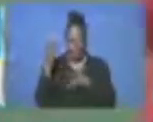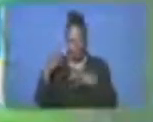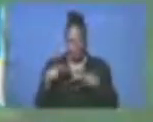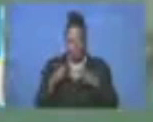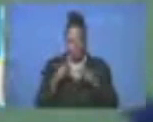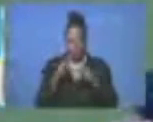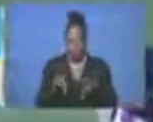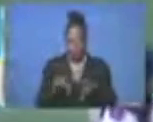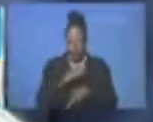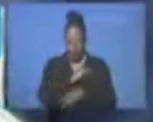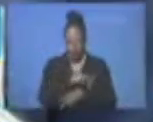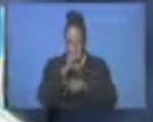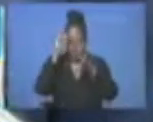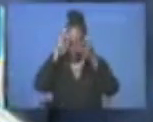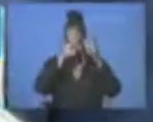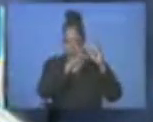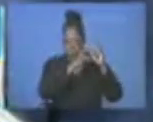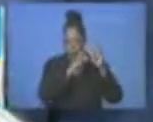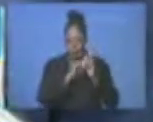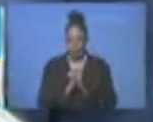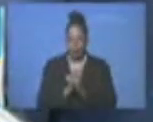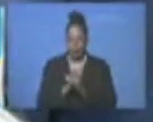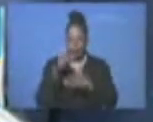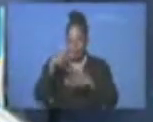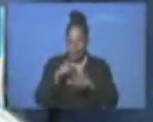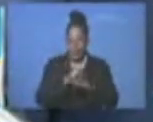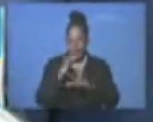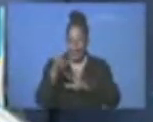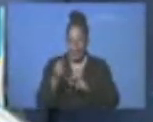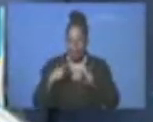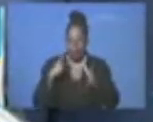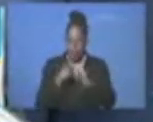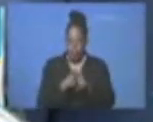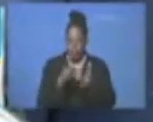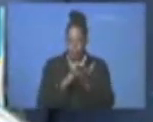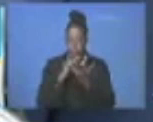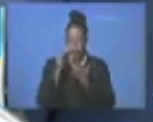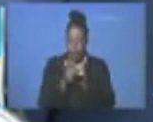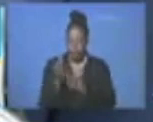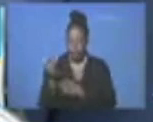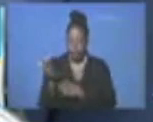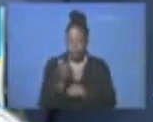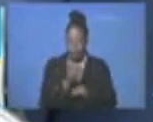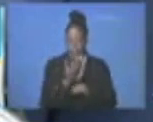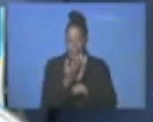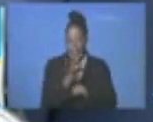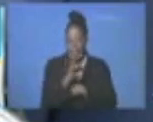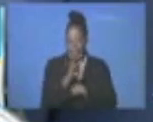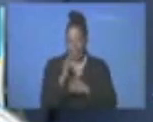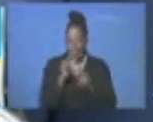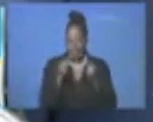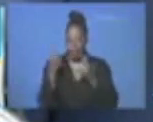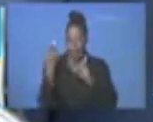for the Olympic. We have the Inter-Island Relays March 15 to 18 scheduled for Grand Bahama,